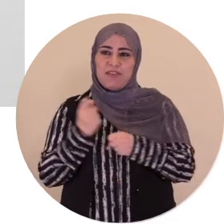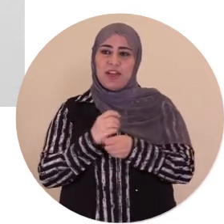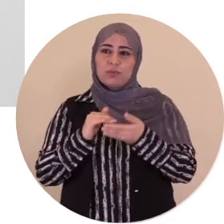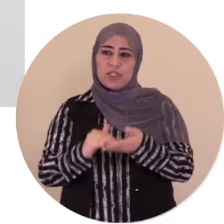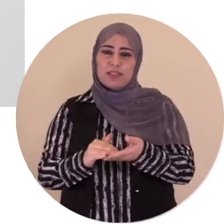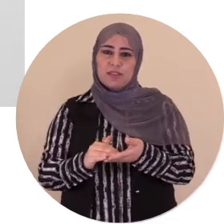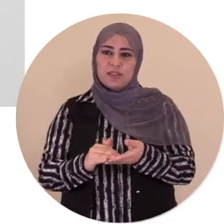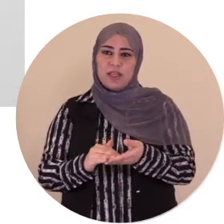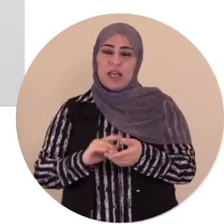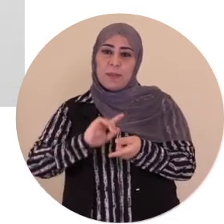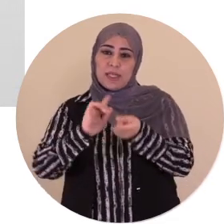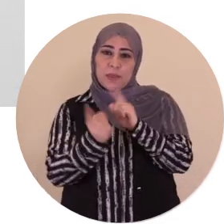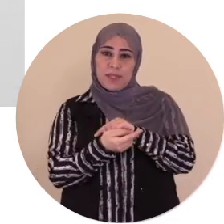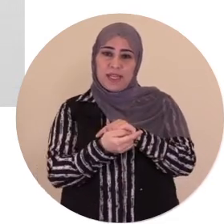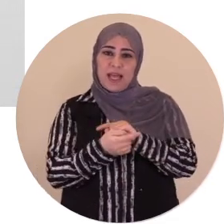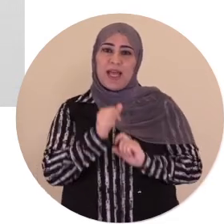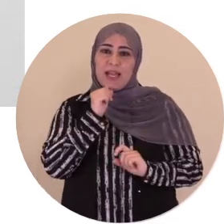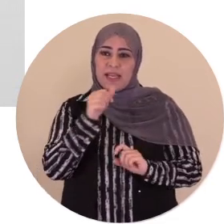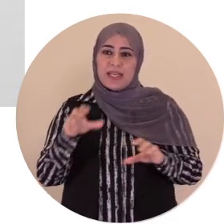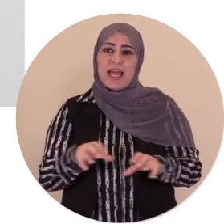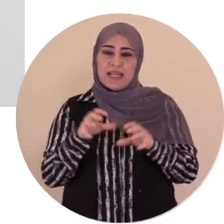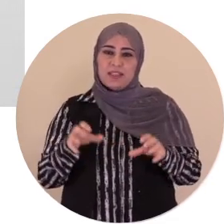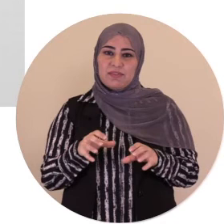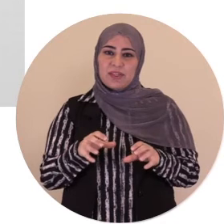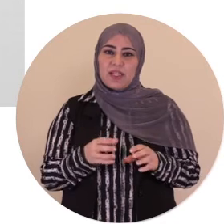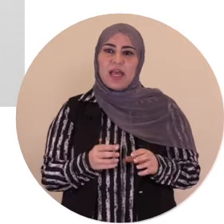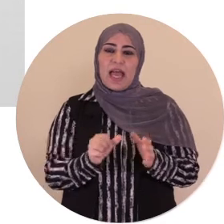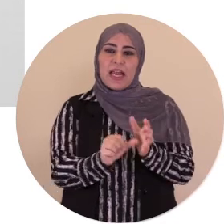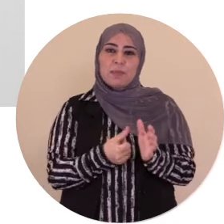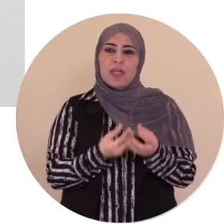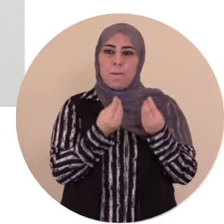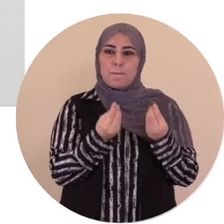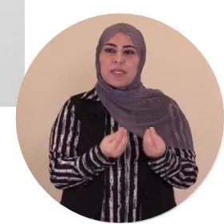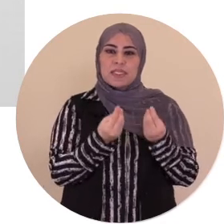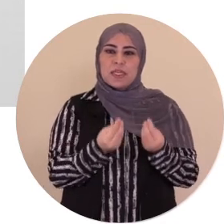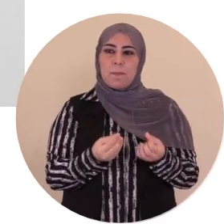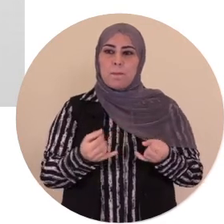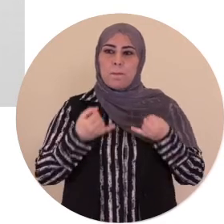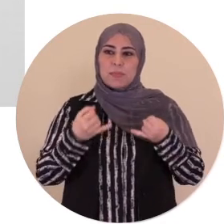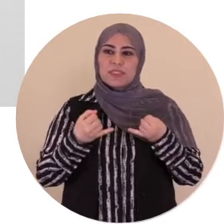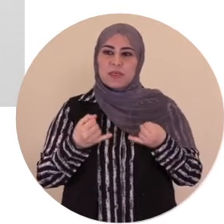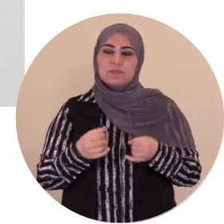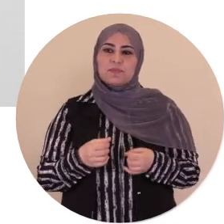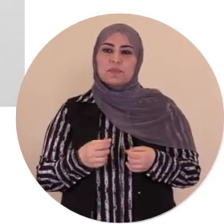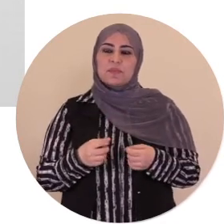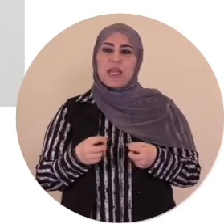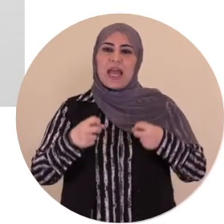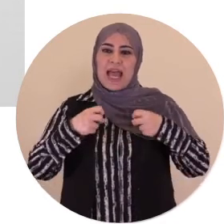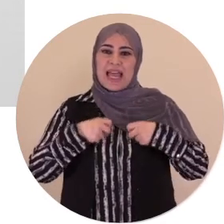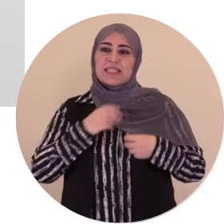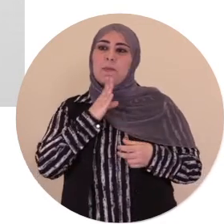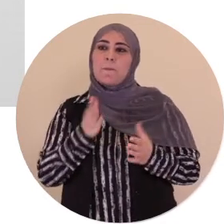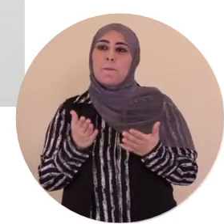object. Has is always followed by what? Been. Has been cooked by my sister. Some pasta has been